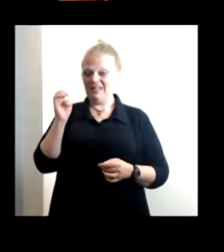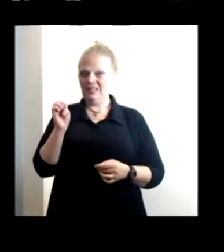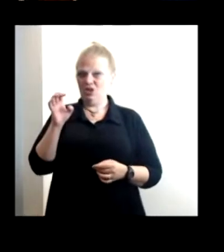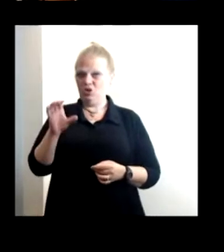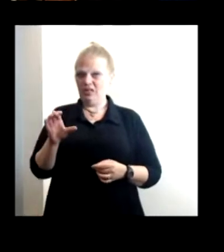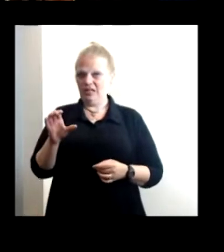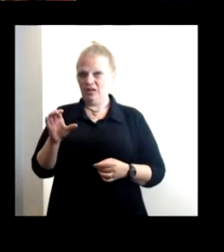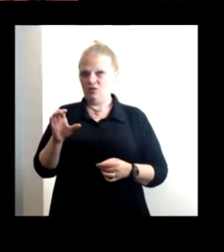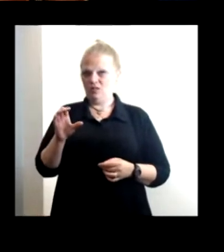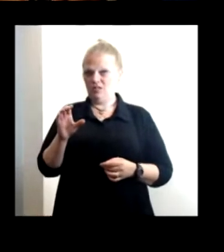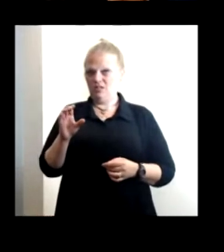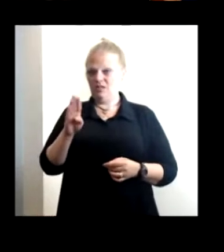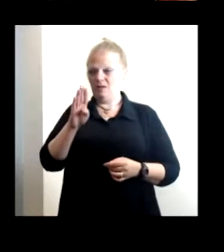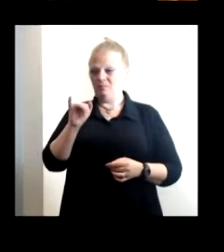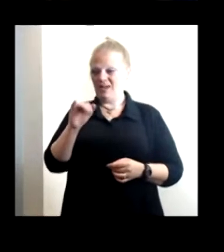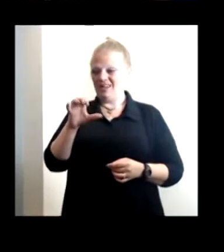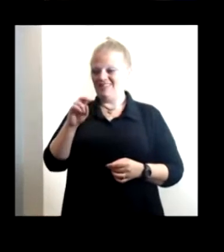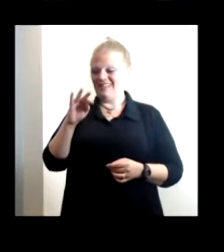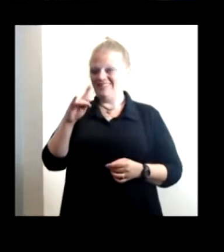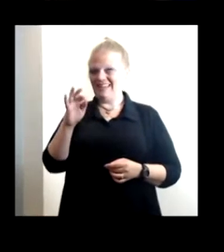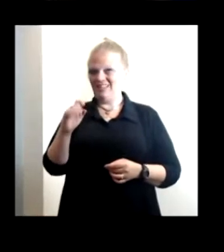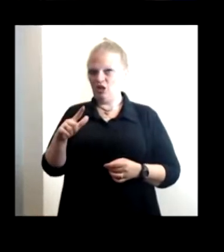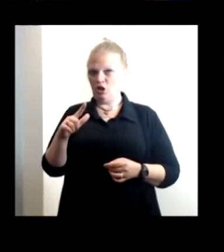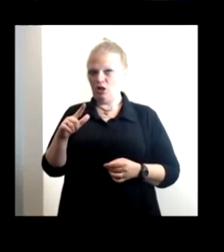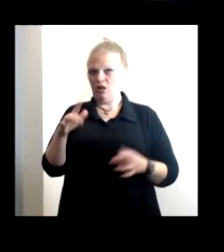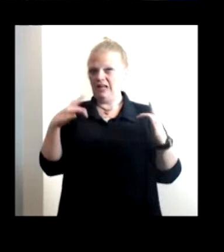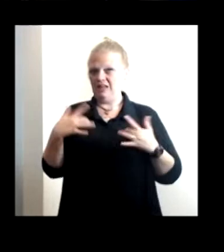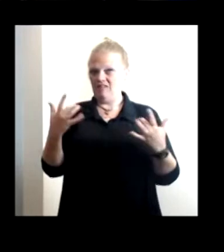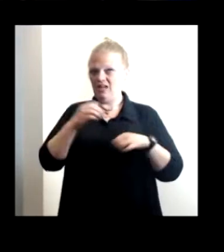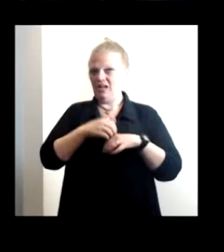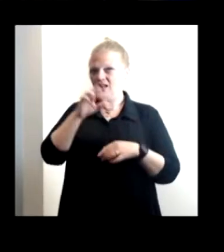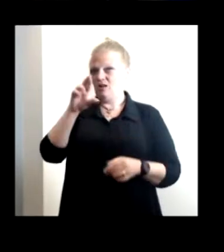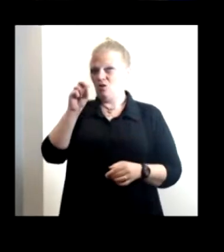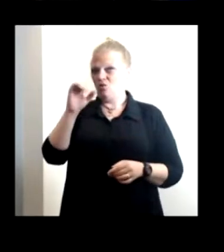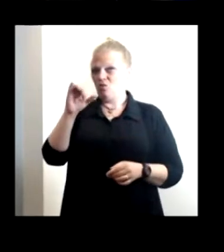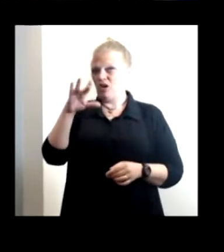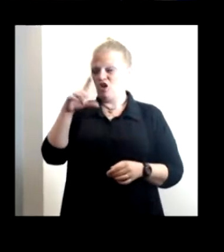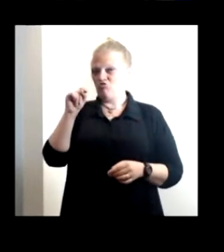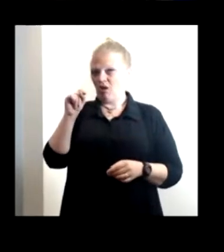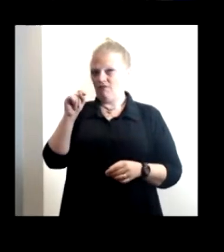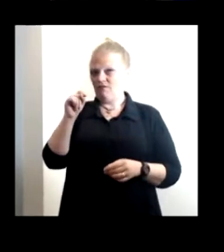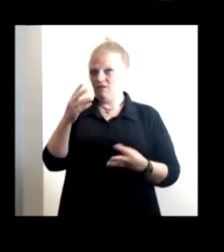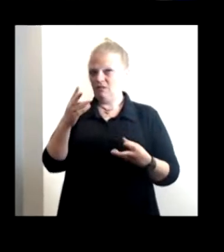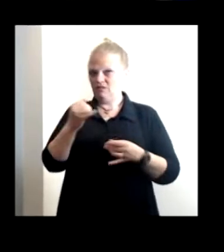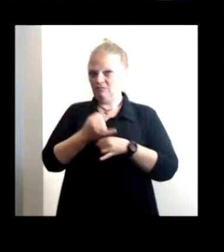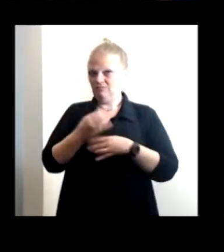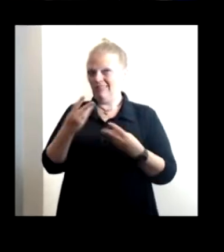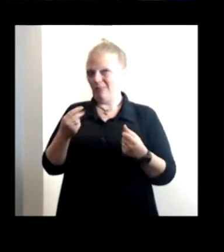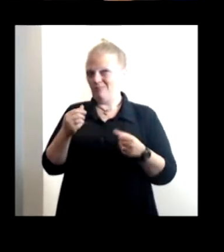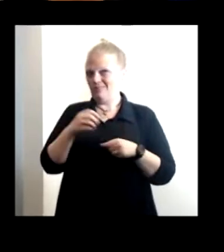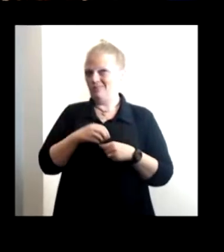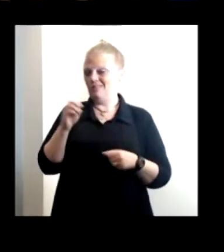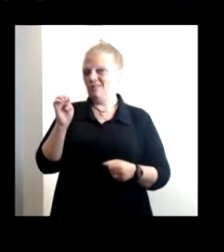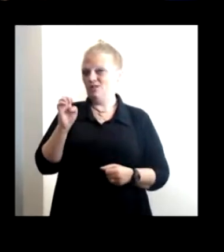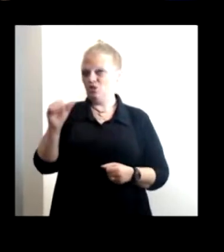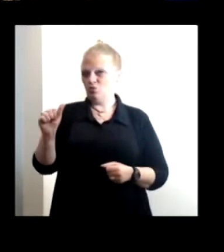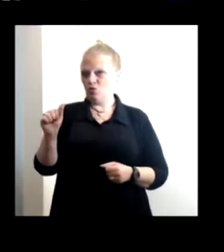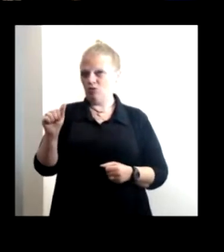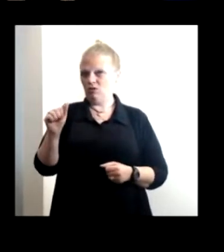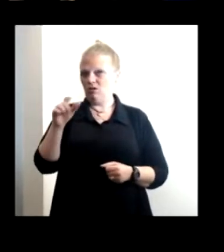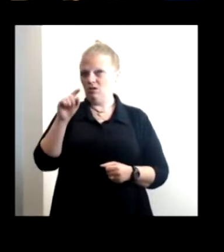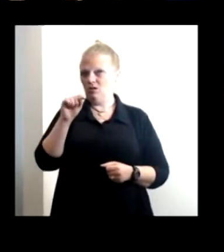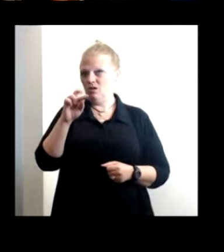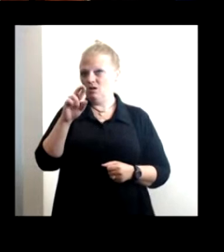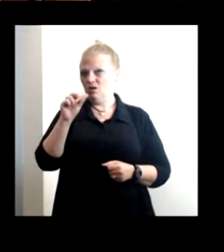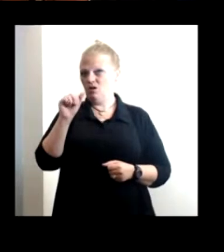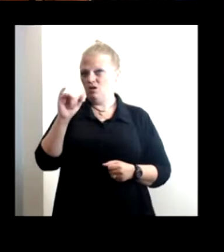County Bicentennial Heritage event. It is going to be held at the Roycroft campus in East Aurora. It is the Trailblazing Women of Western New